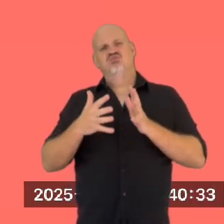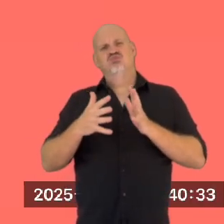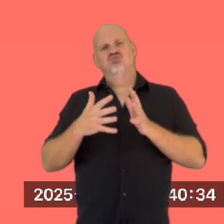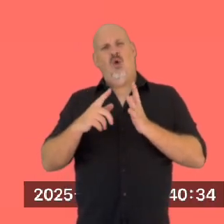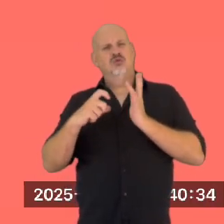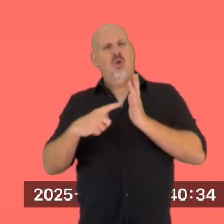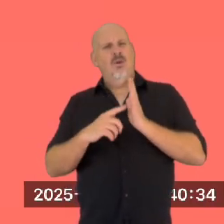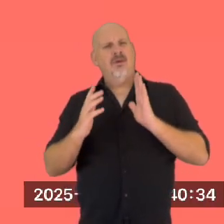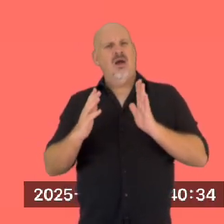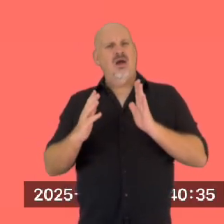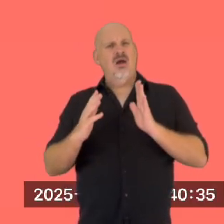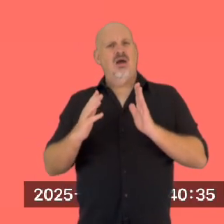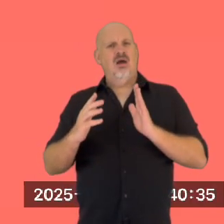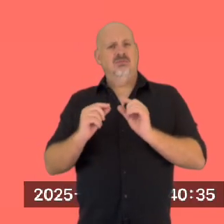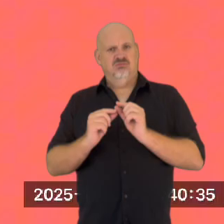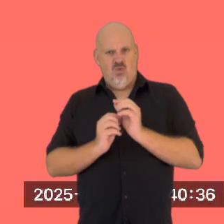through to